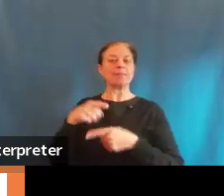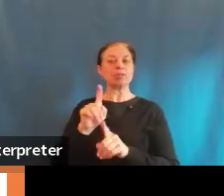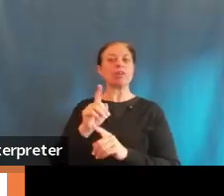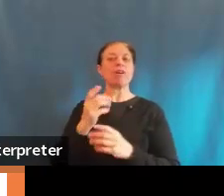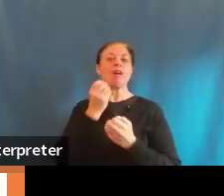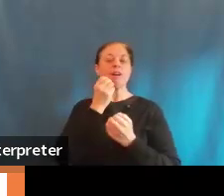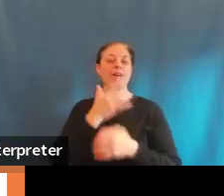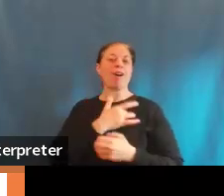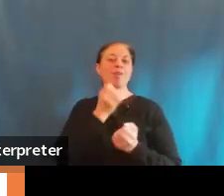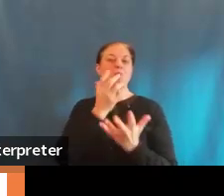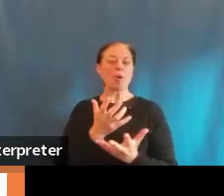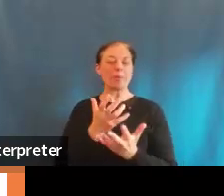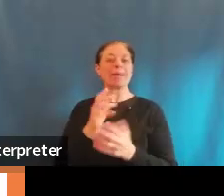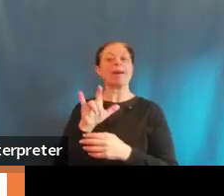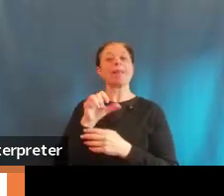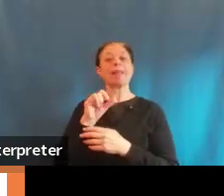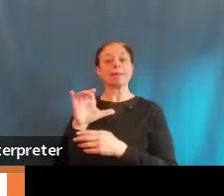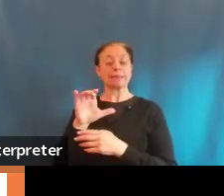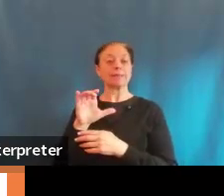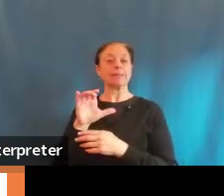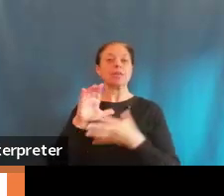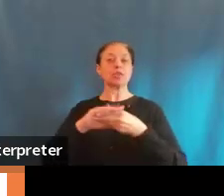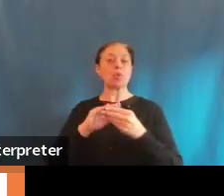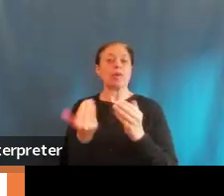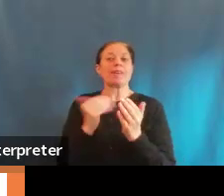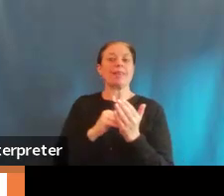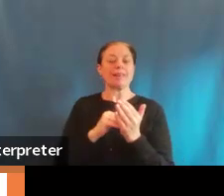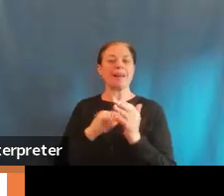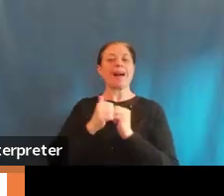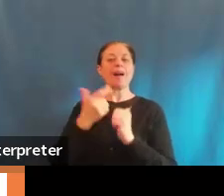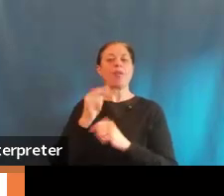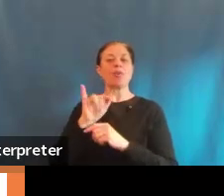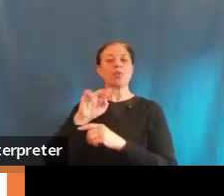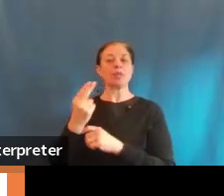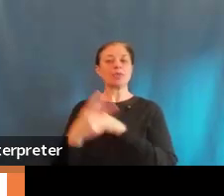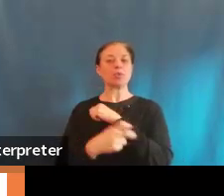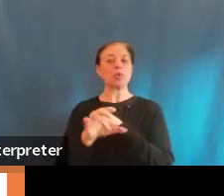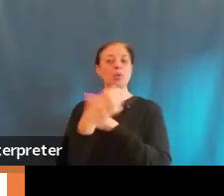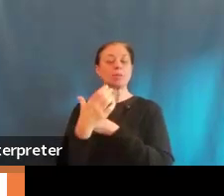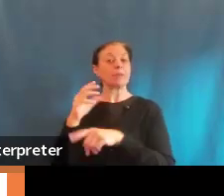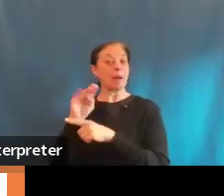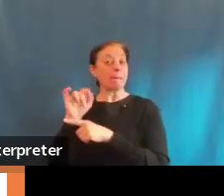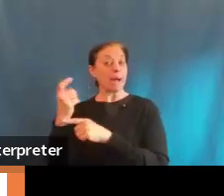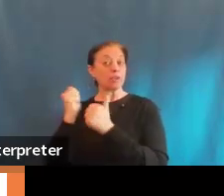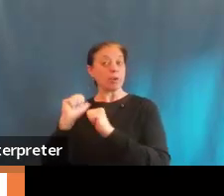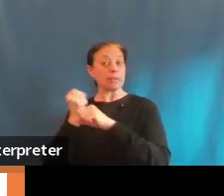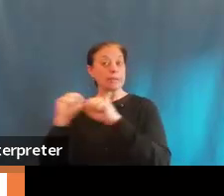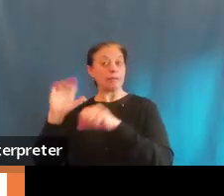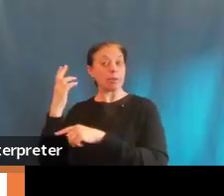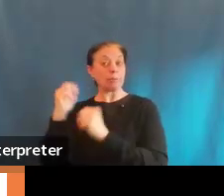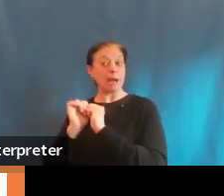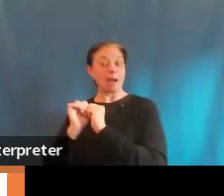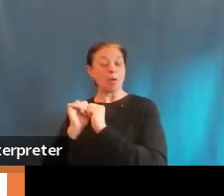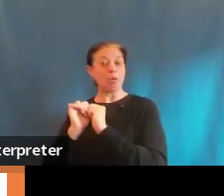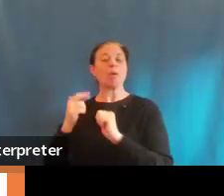and vibrant retelling of the classic How the Grinch Stole Christmas. It is time to learn how Max tries to save Christmas and himself from